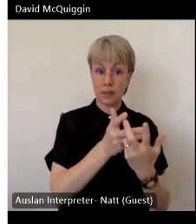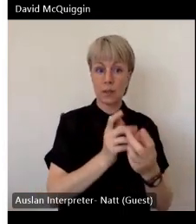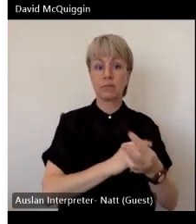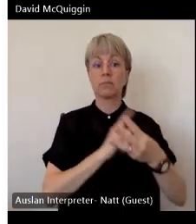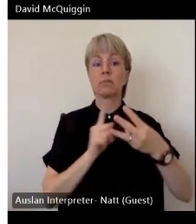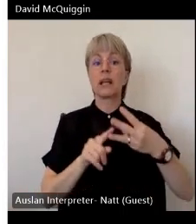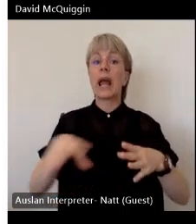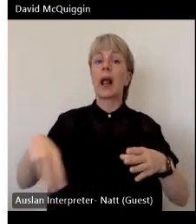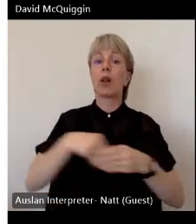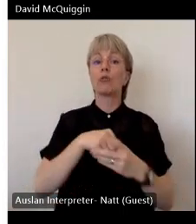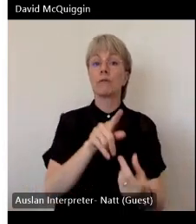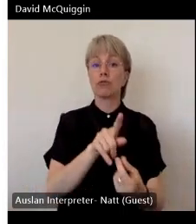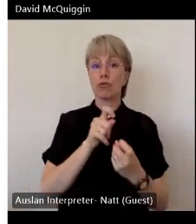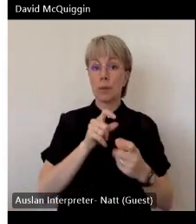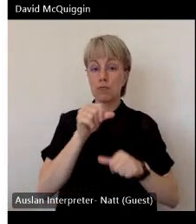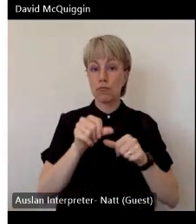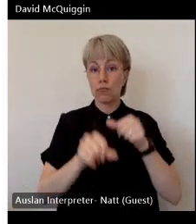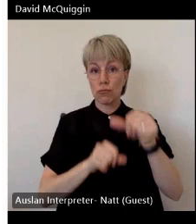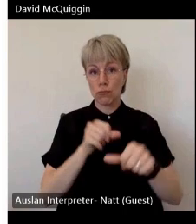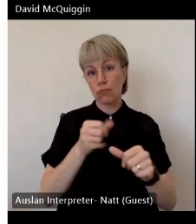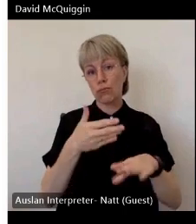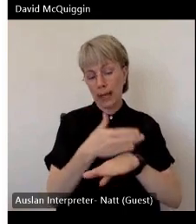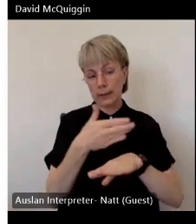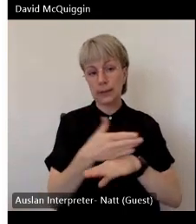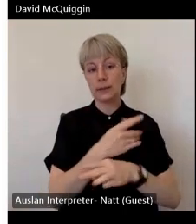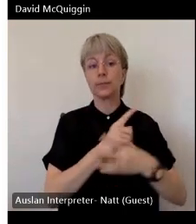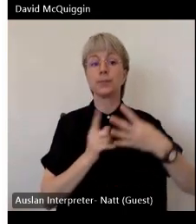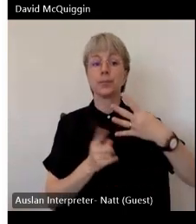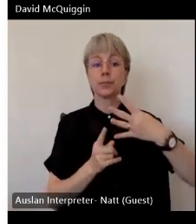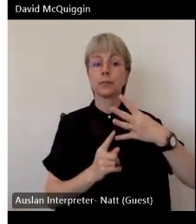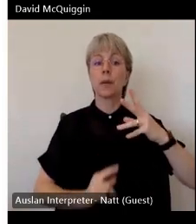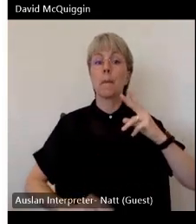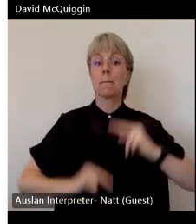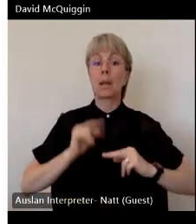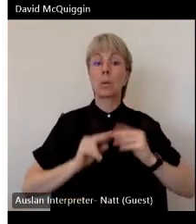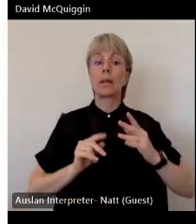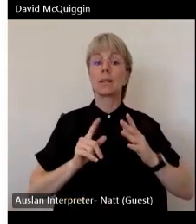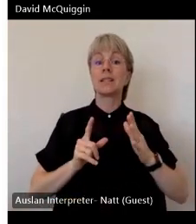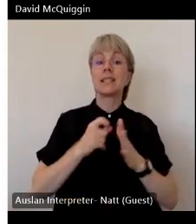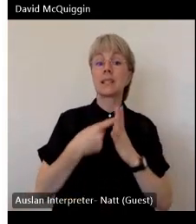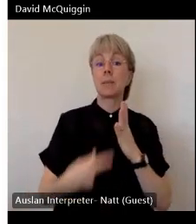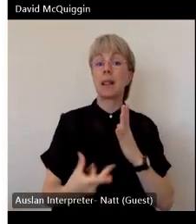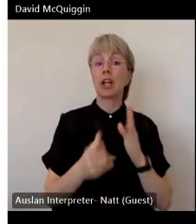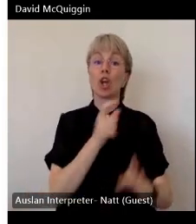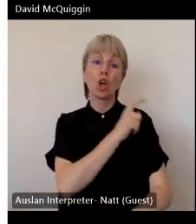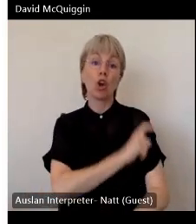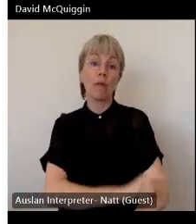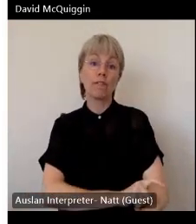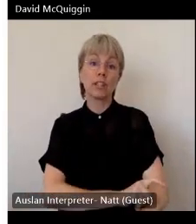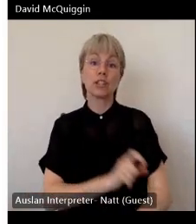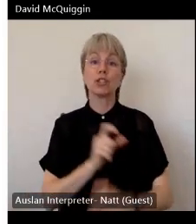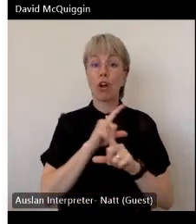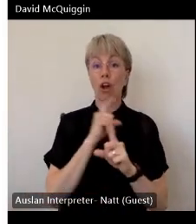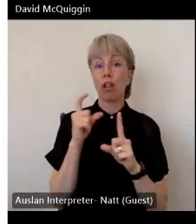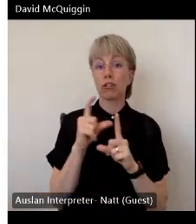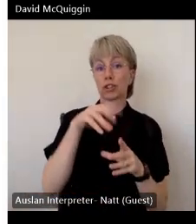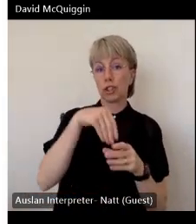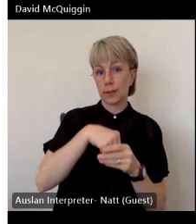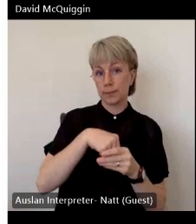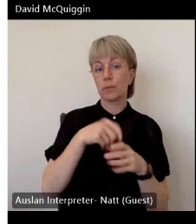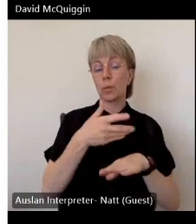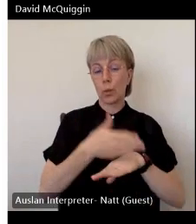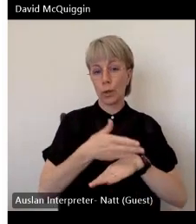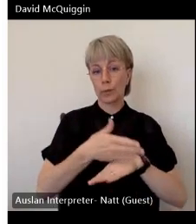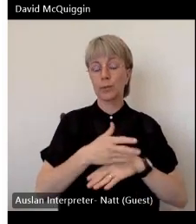recruitment practices. And the 4th how-to guide is around building a disability confident culture. And they